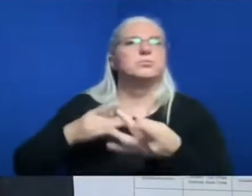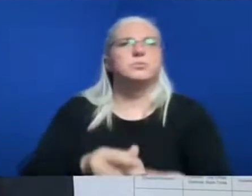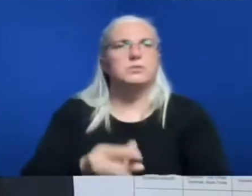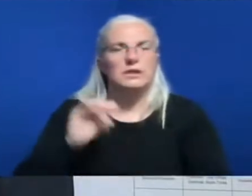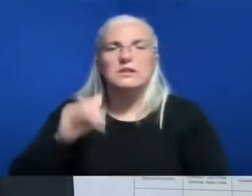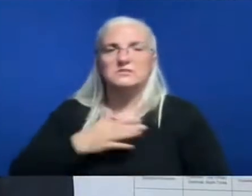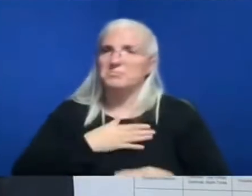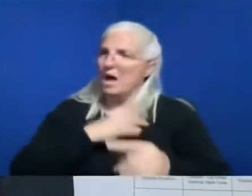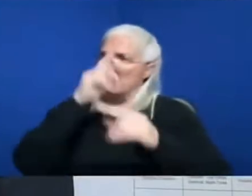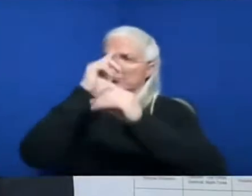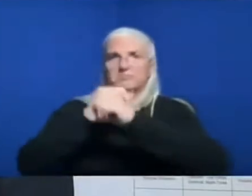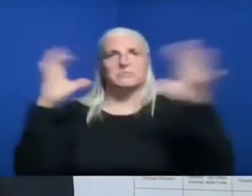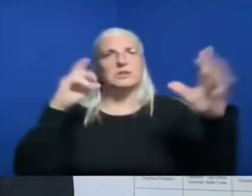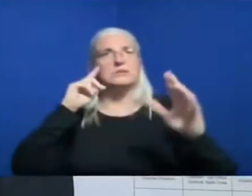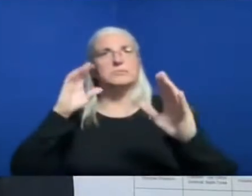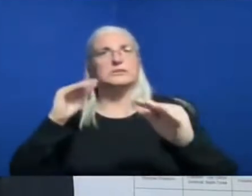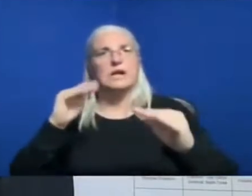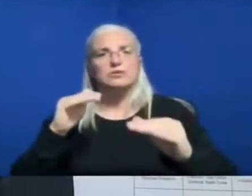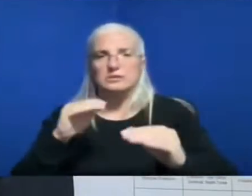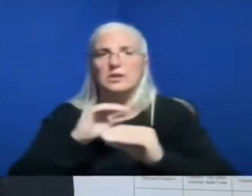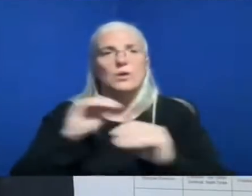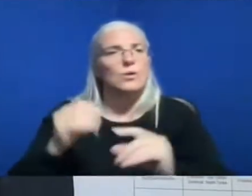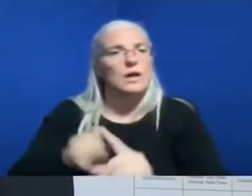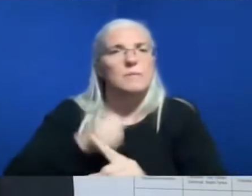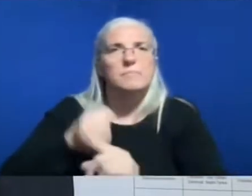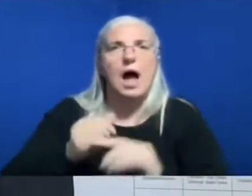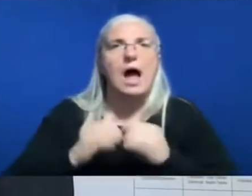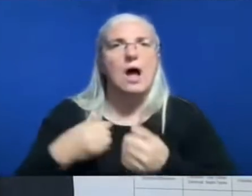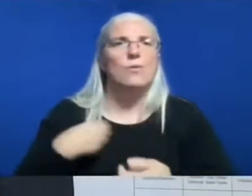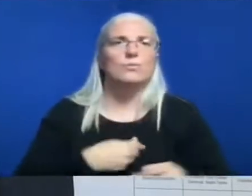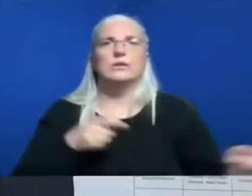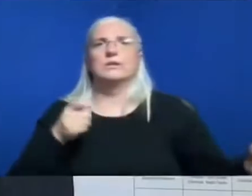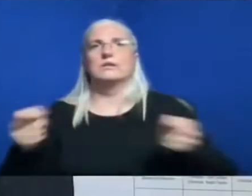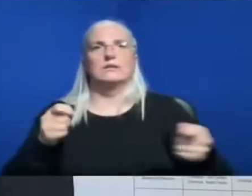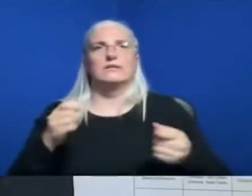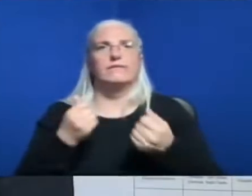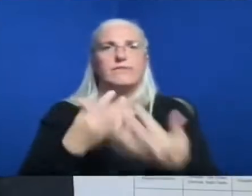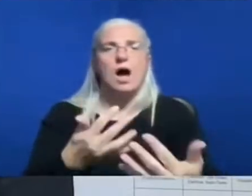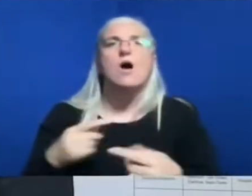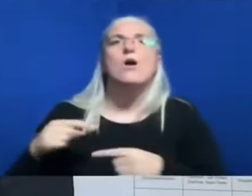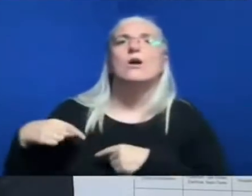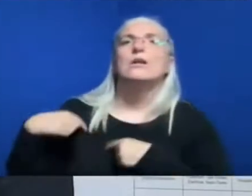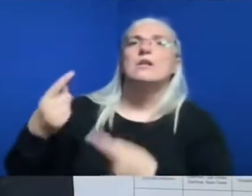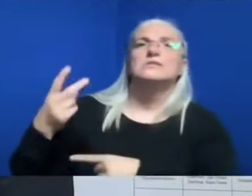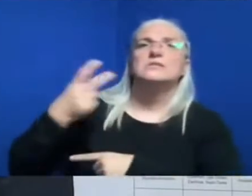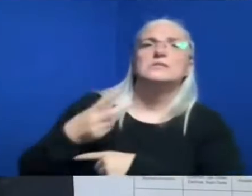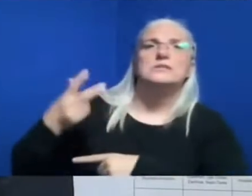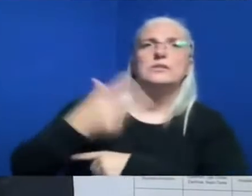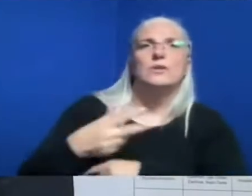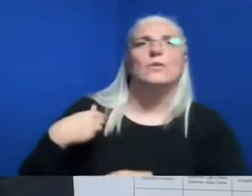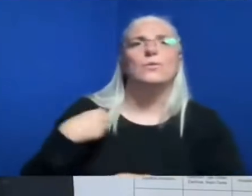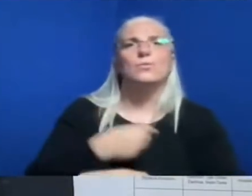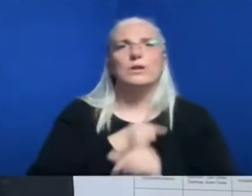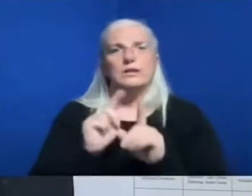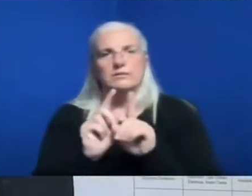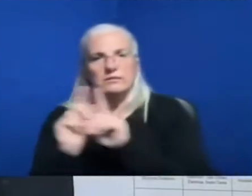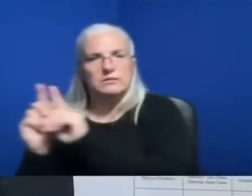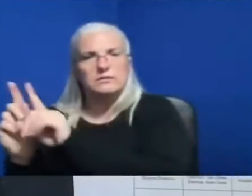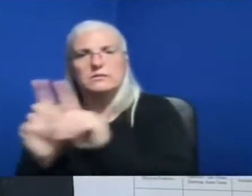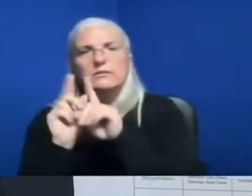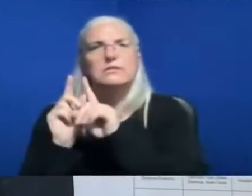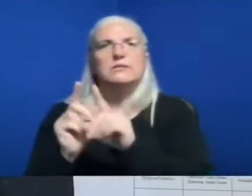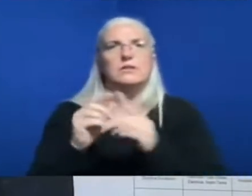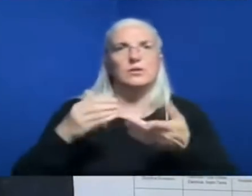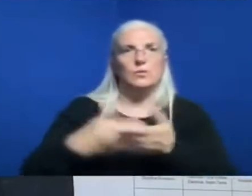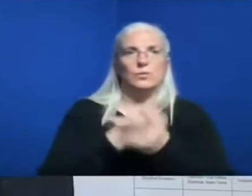last couple days to kind of get them up to speed. They're going to be shadowing, and the East Zone team is going to be taking command on Sunday morning, so they'll